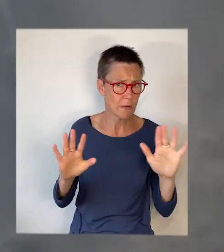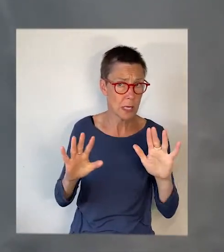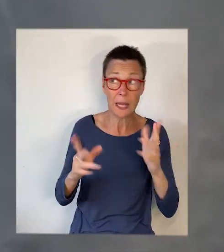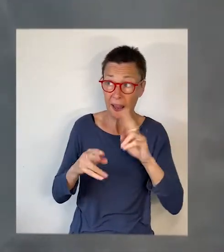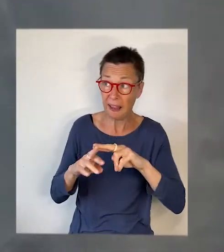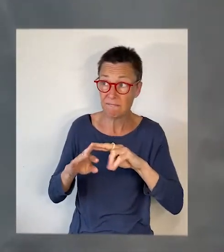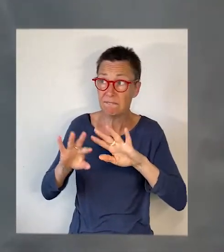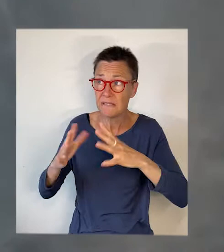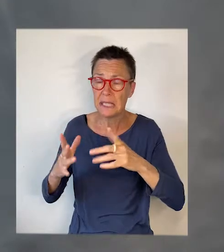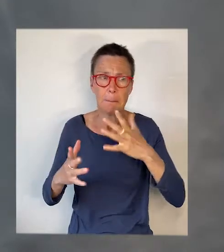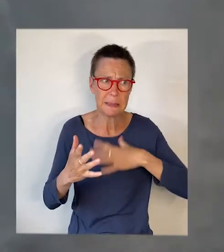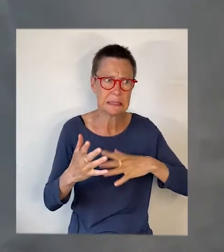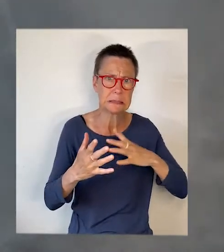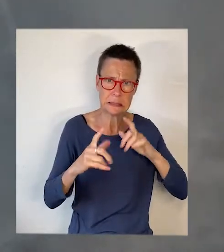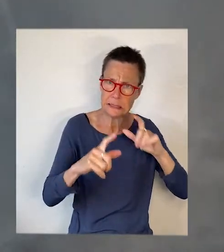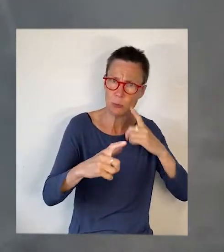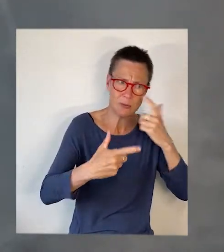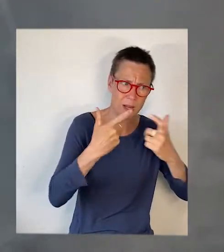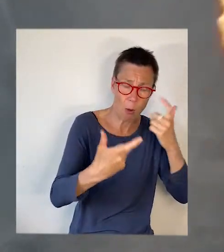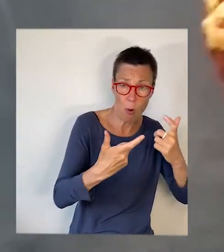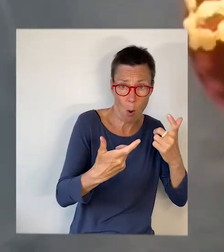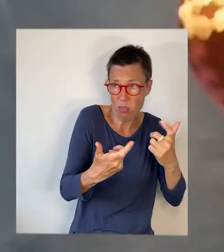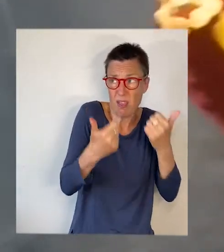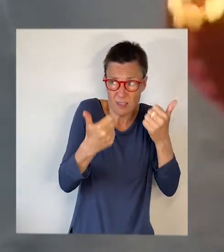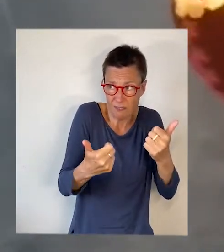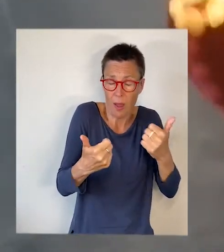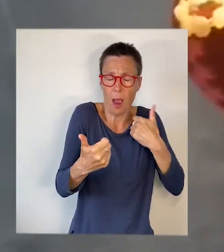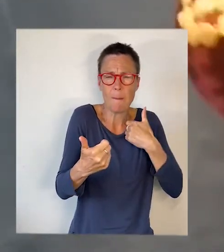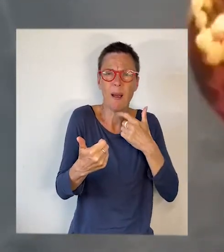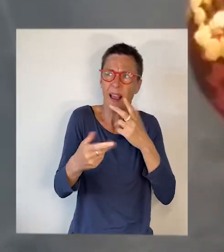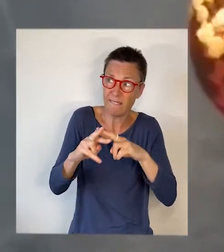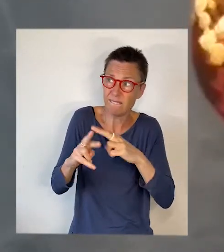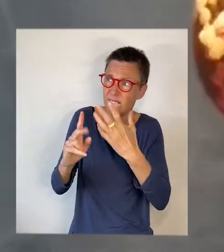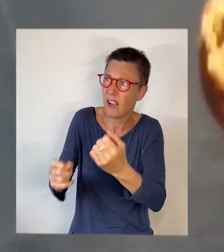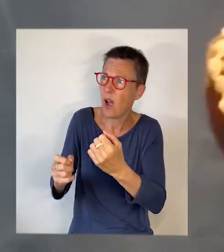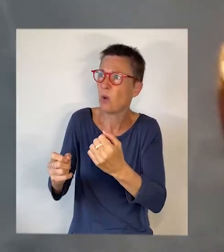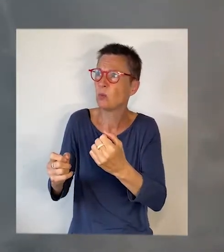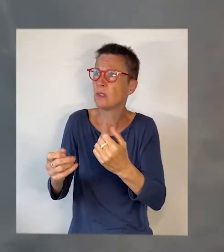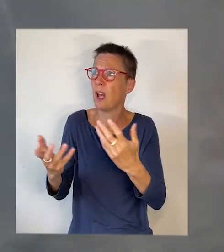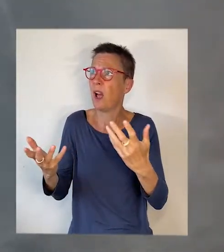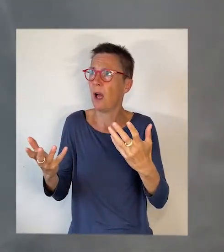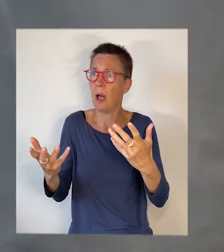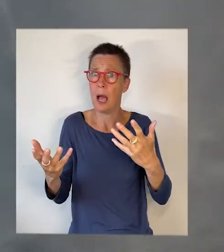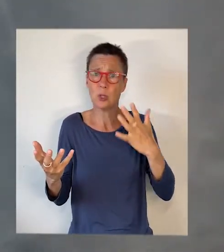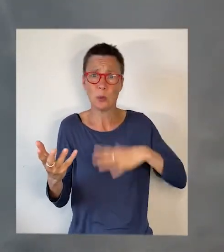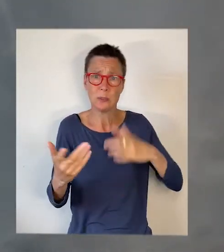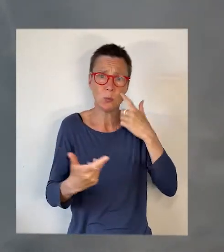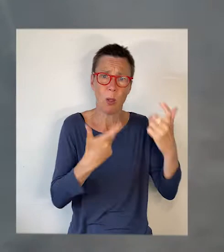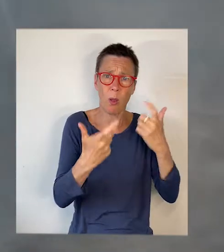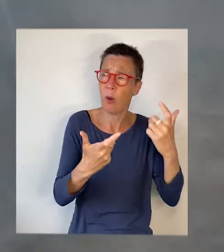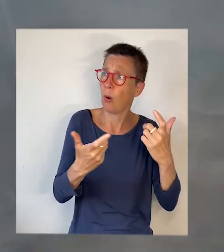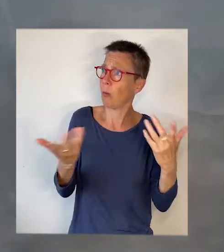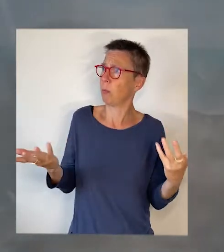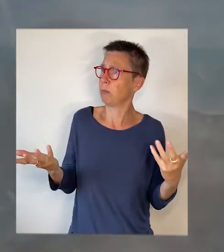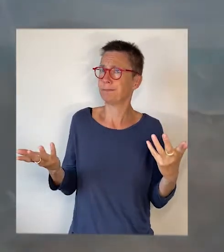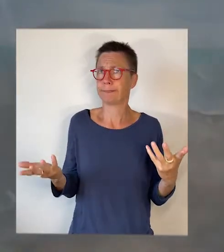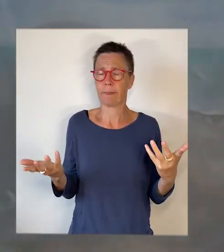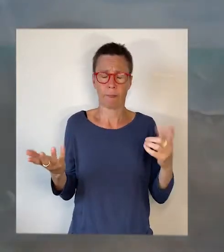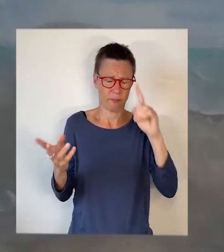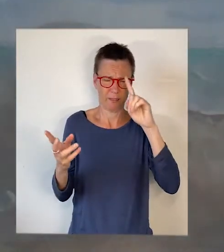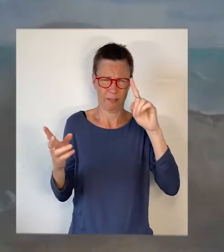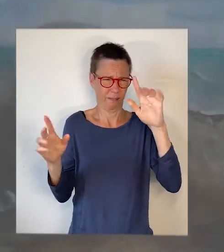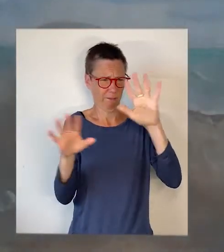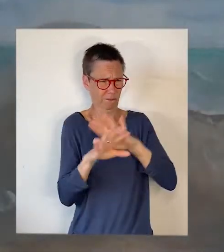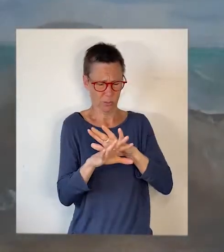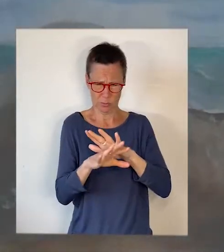if she hasn't, I still need to look for a shell, which is fine, that's what I was doing, but I'll just get on with something else if Pearl's found a shell, because there's no point in me looking for a shell if she's already